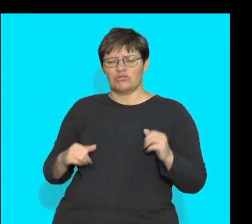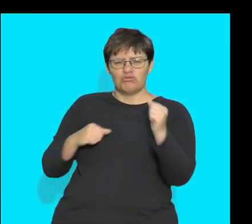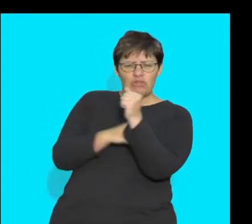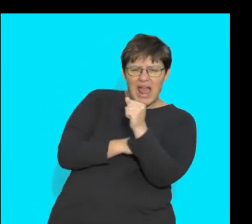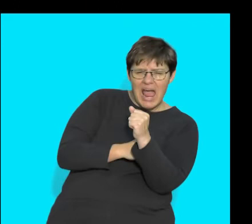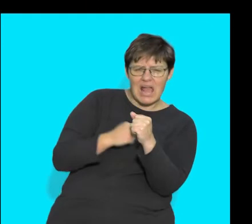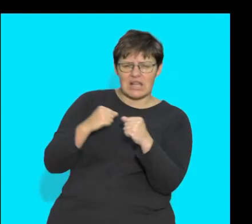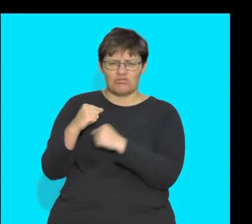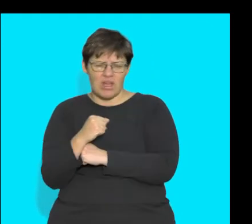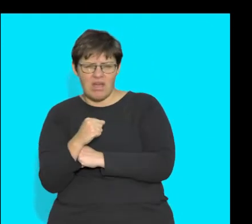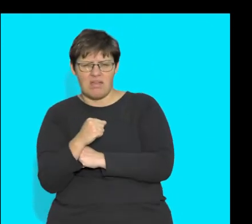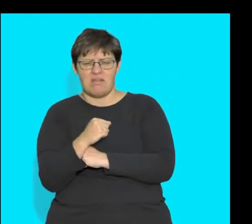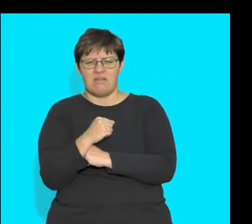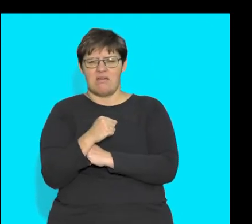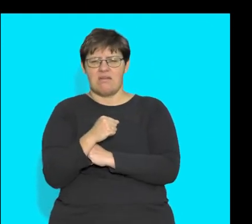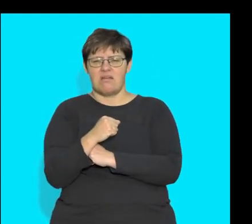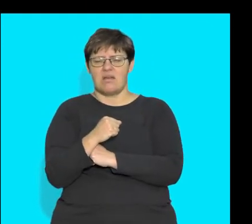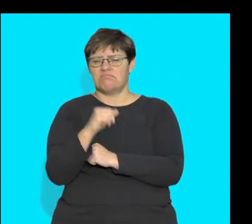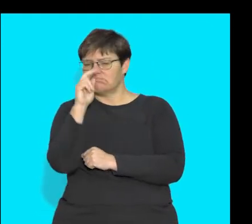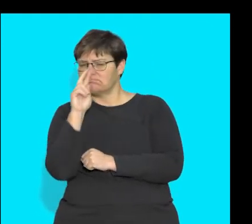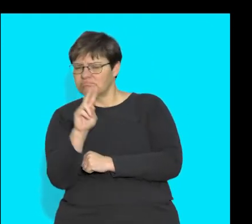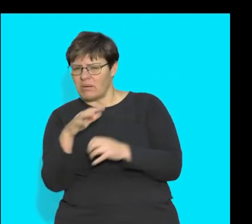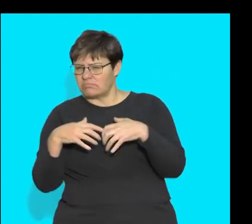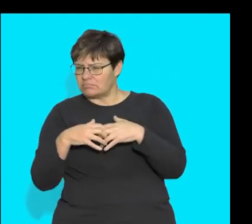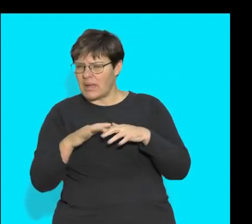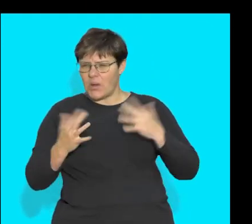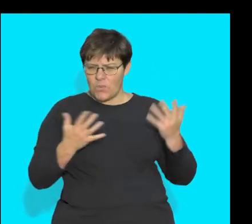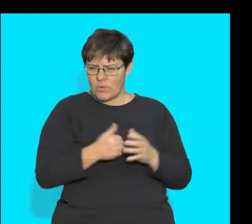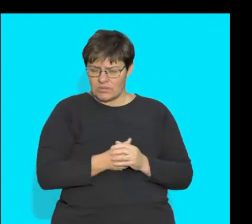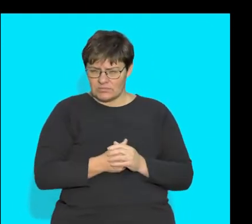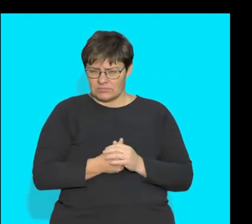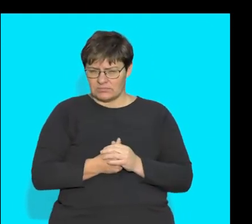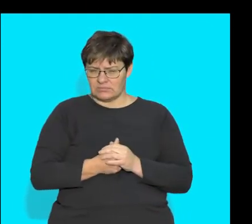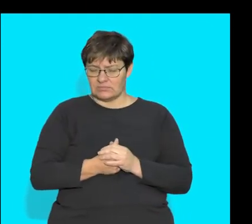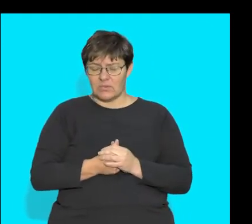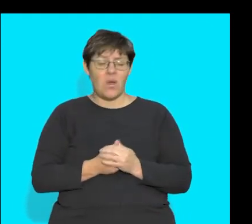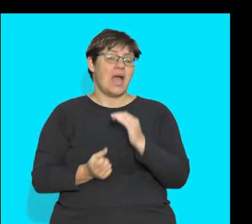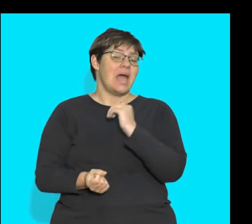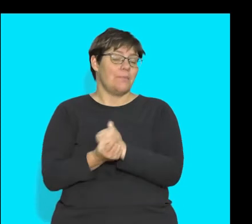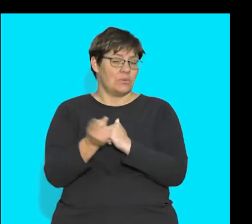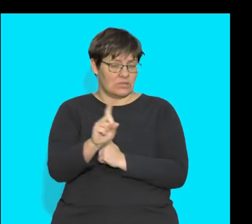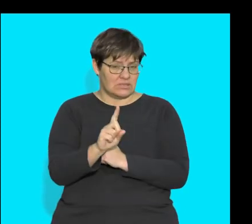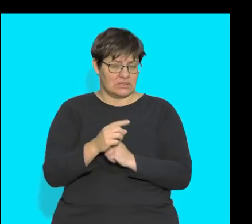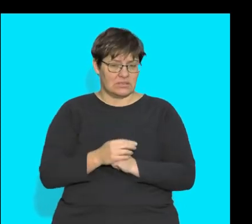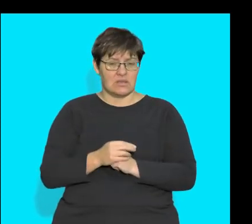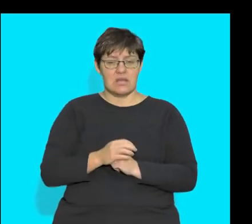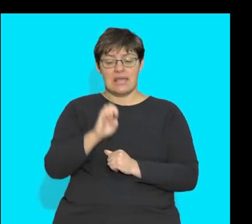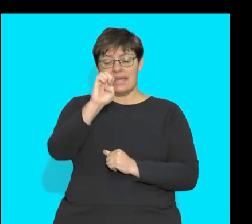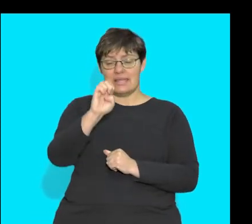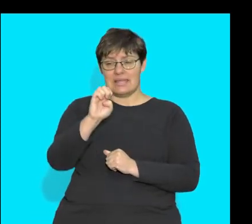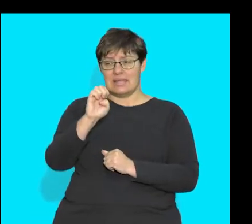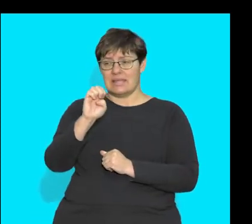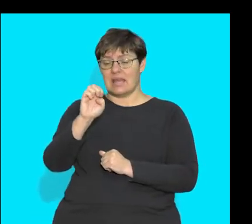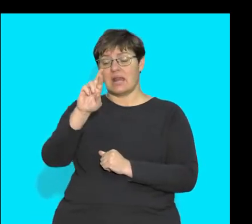convoluted structure of, all right, when we come to look at how it's made. So what happens is when the ribosome makes